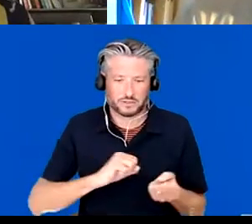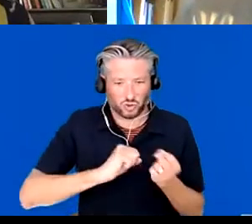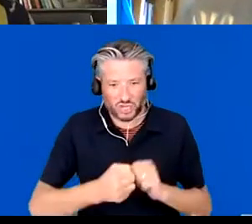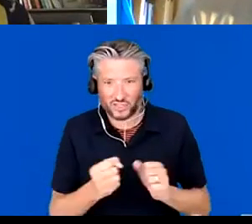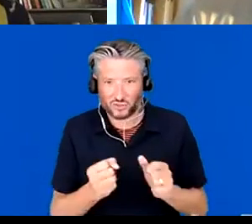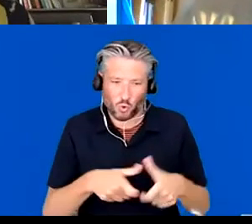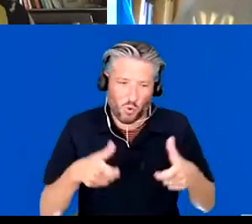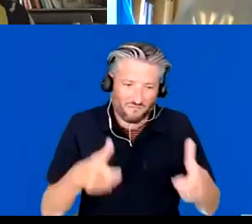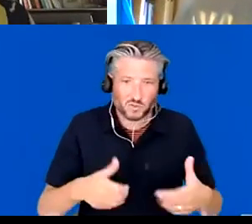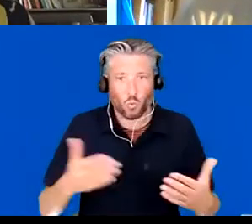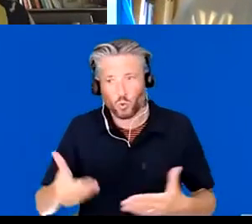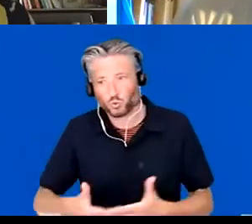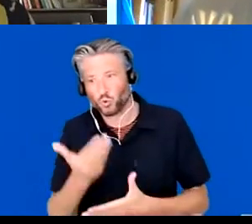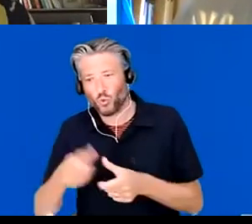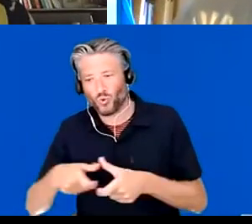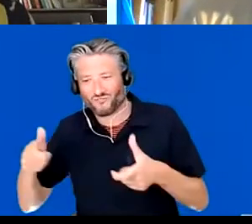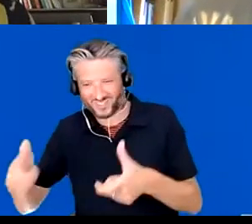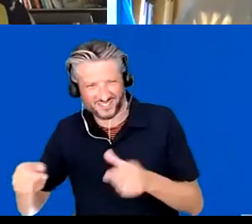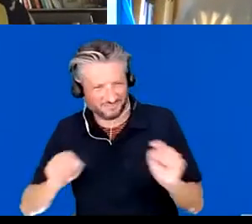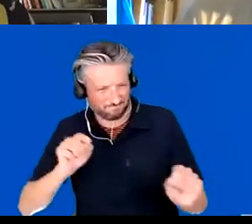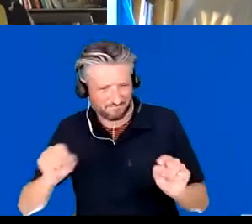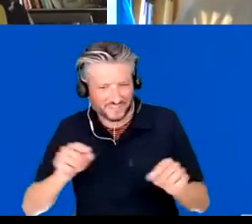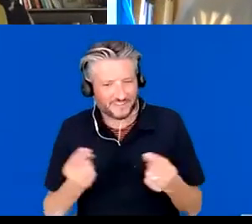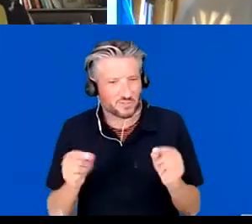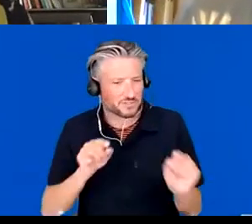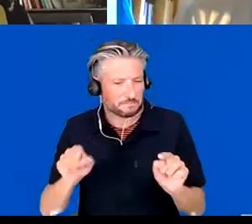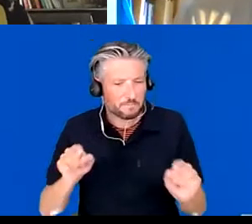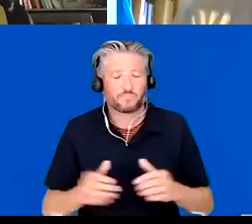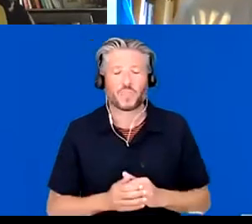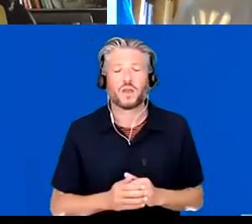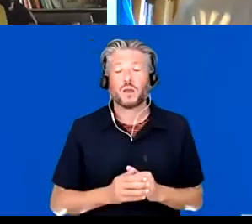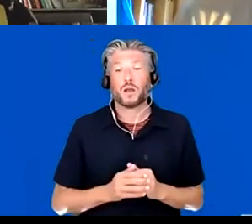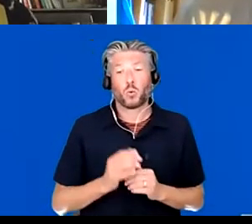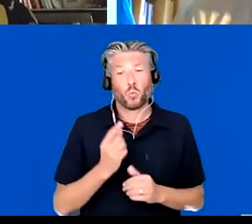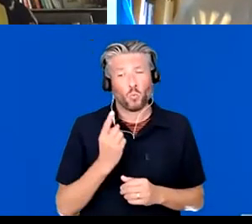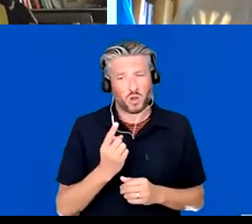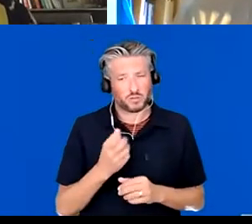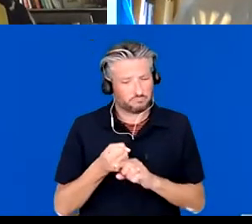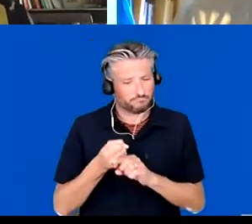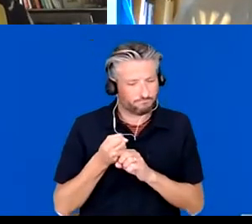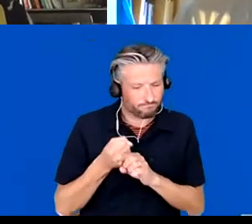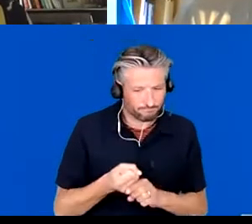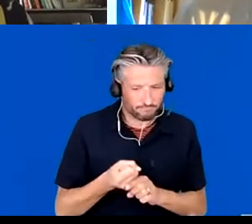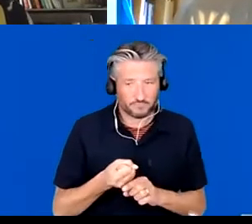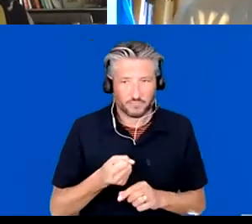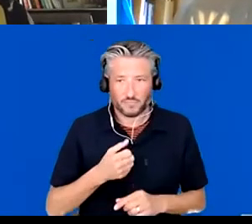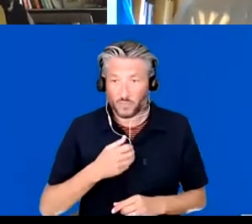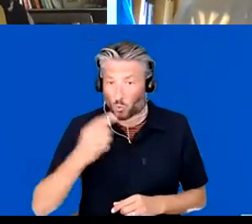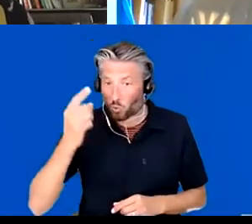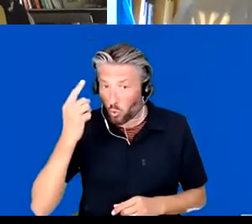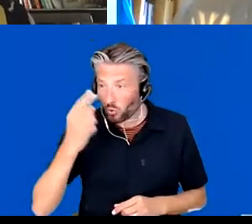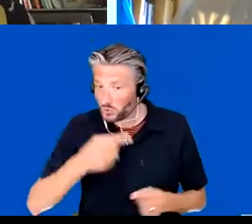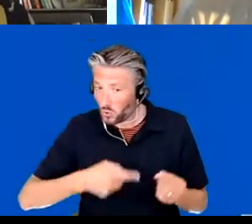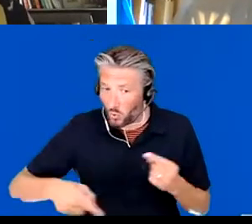a lot was the fact that we really emphasised we weren't expecting people to be able to be participating in perfect working